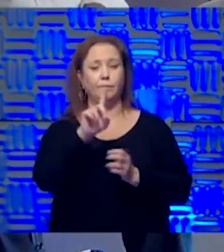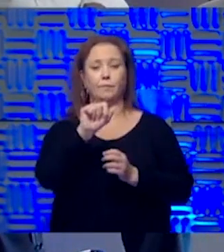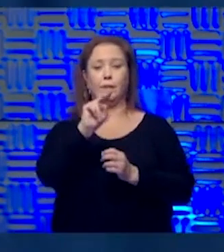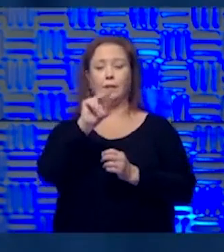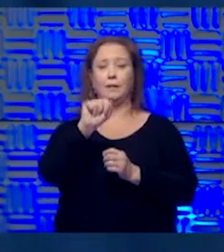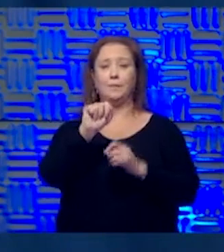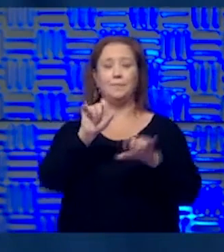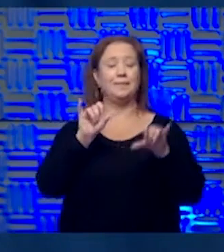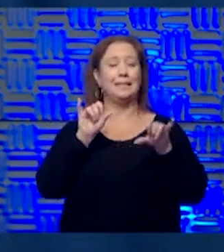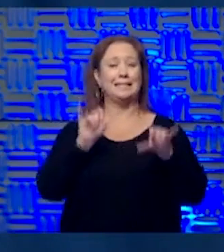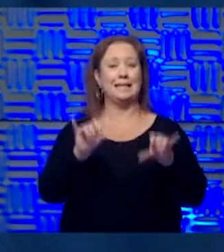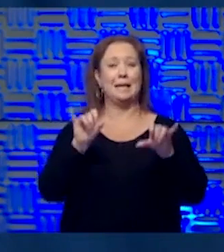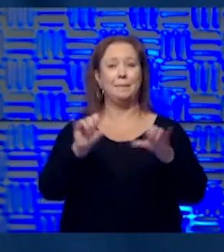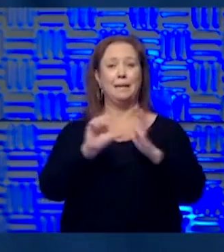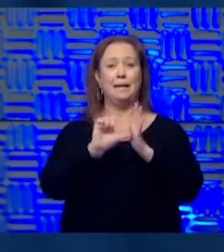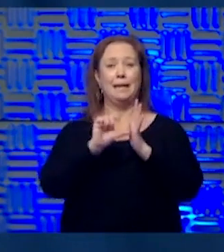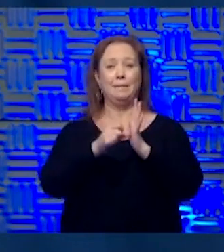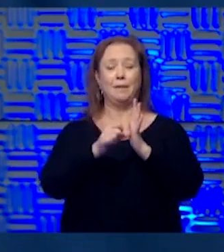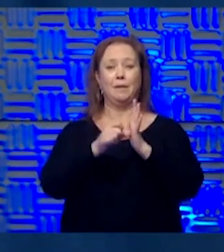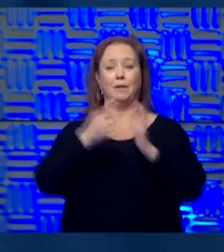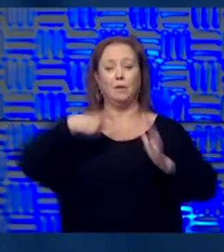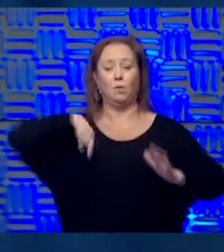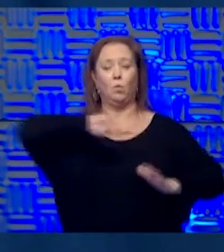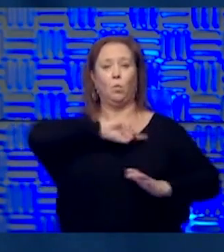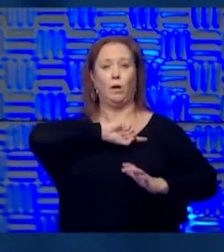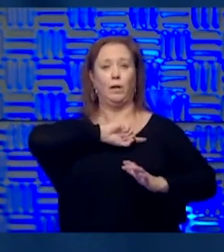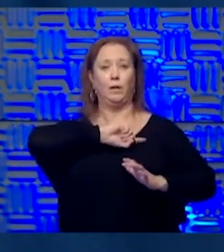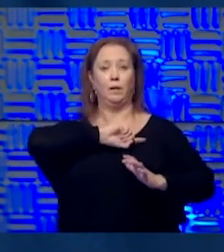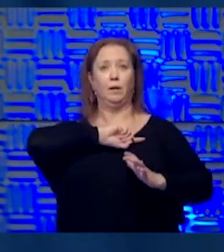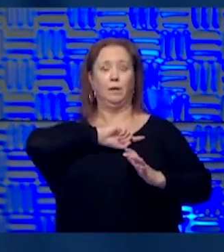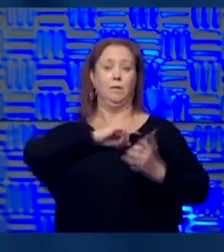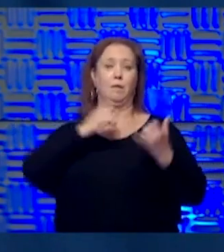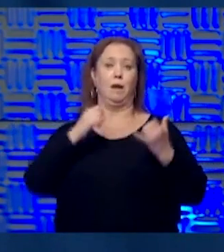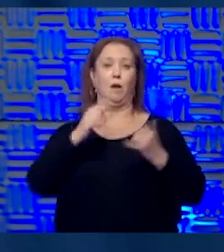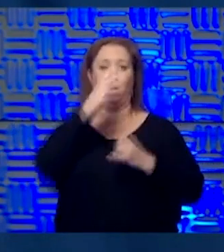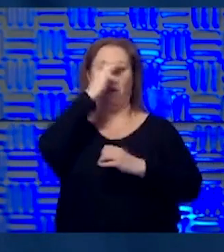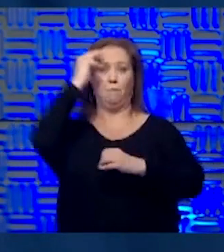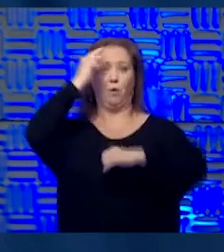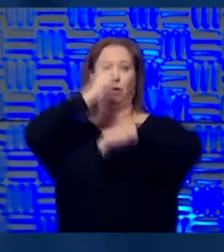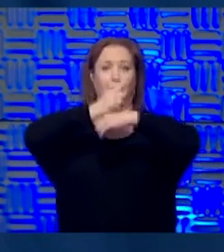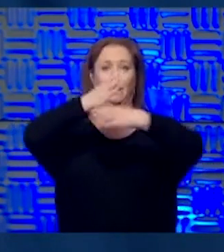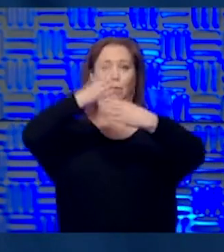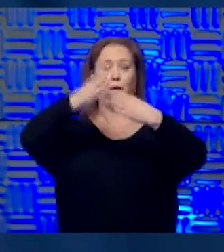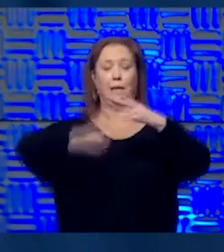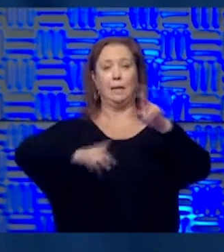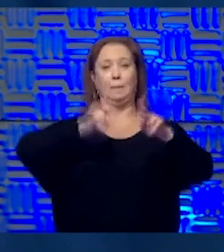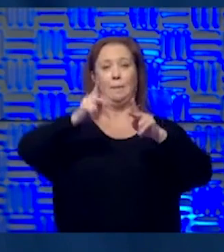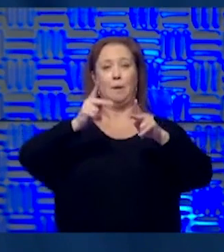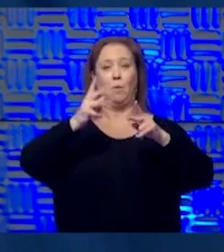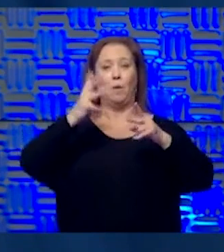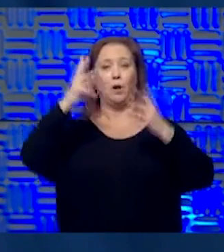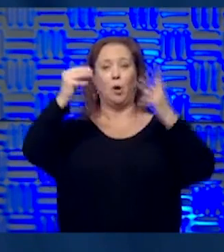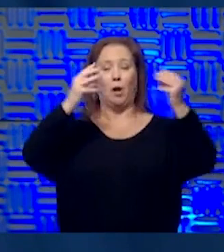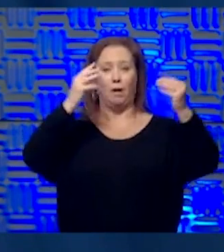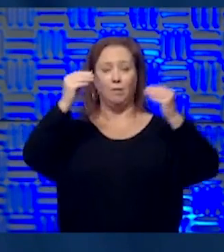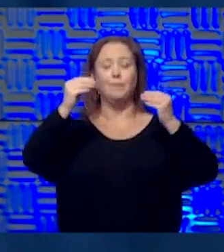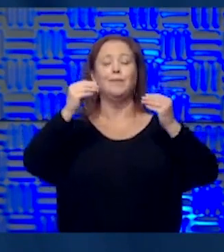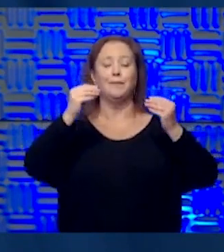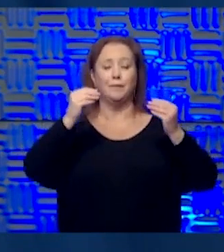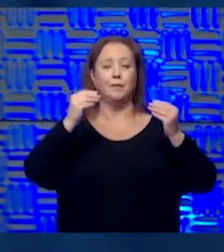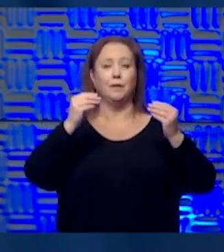The same thing, we are coming into Memorial Day weekend. People are want to get